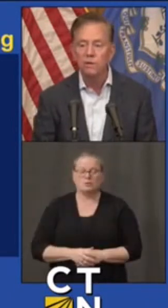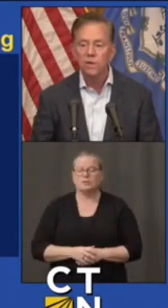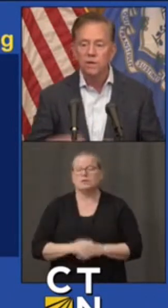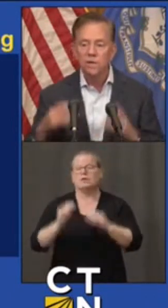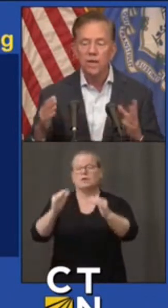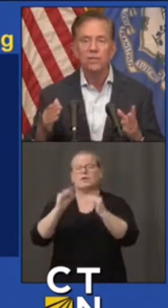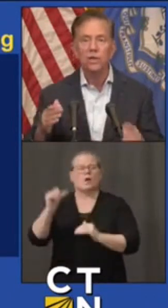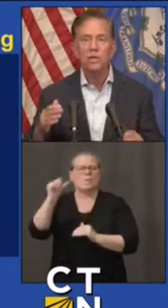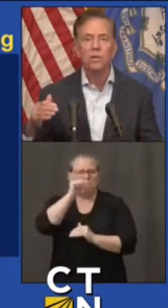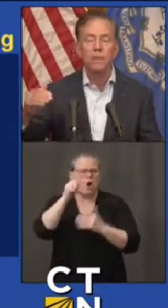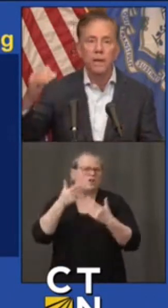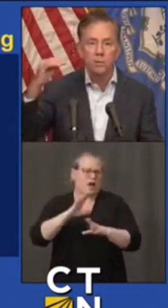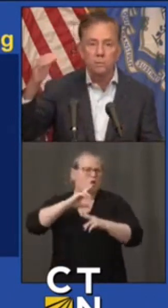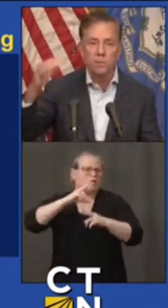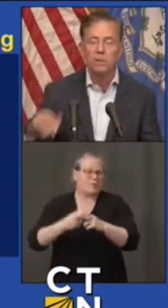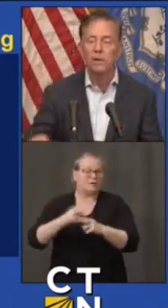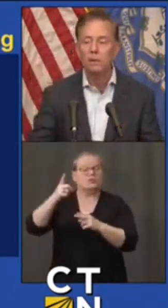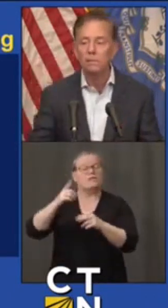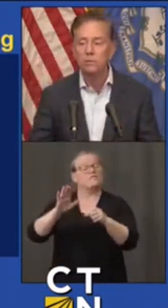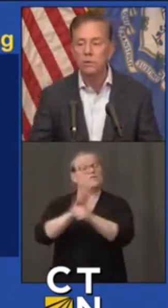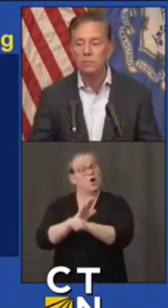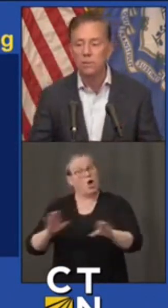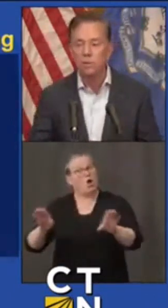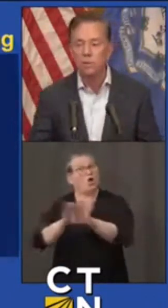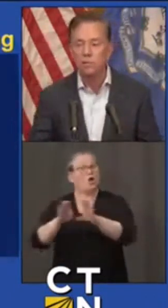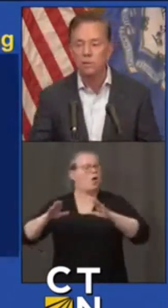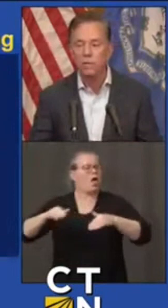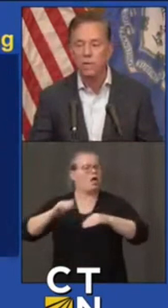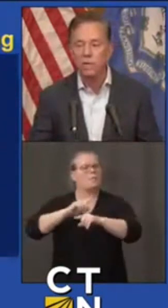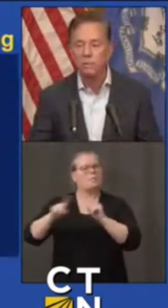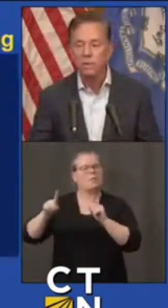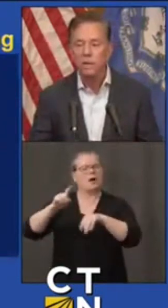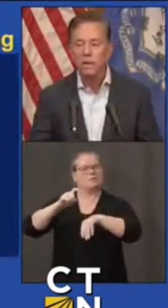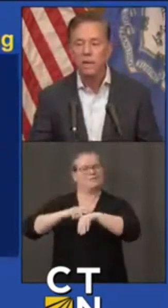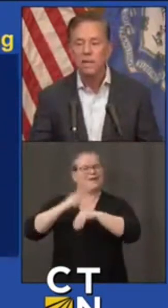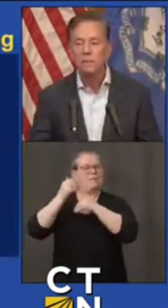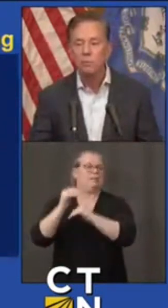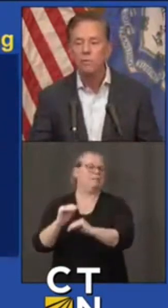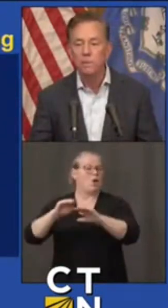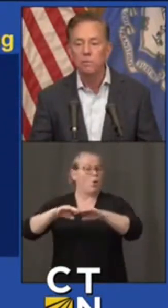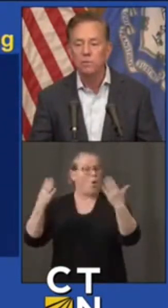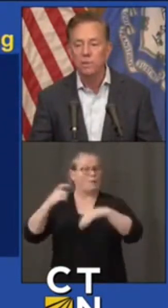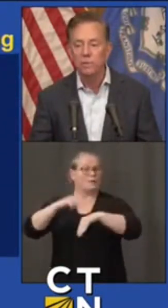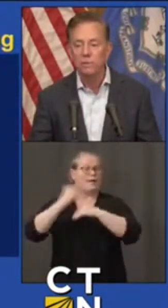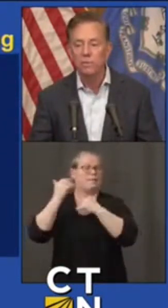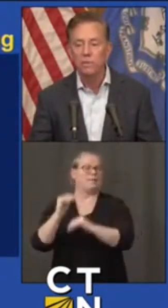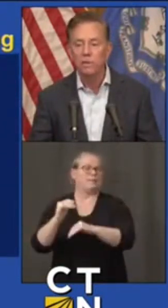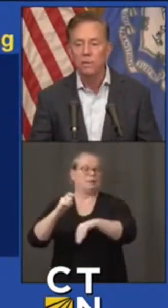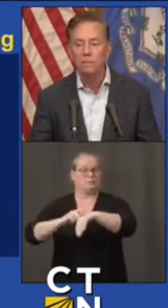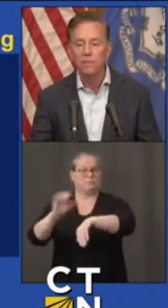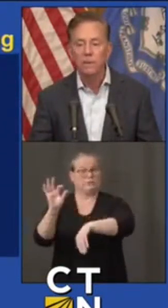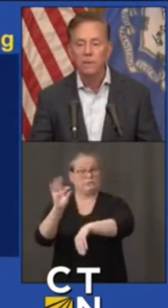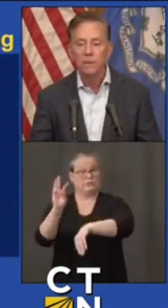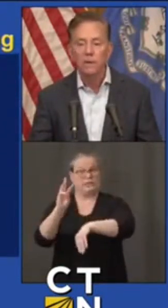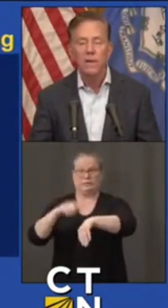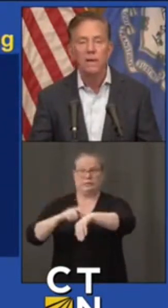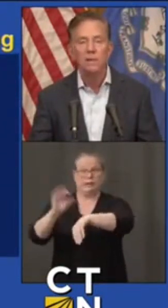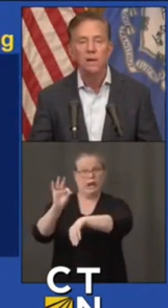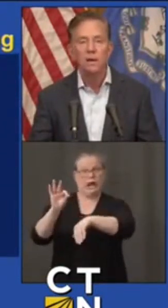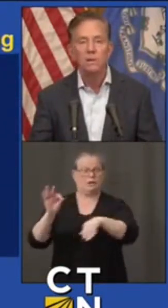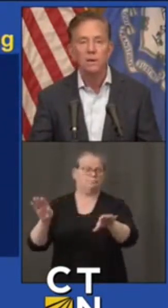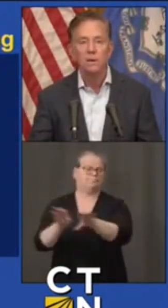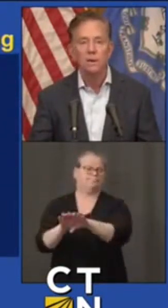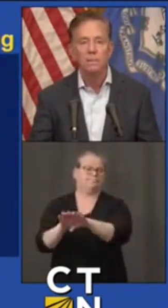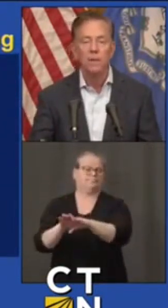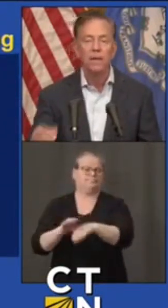of not shutting them down, but in terms of the curfews again, and then movement restrictions. Again,